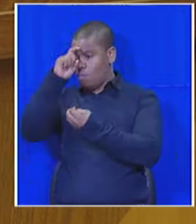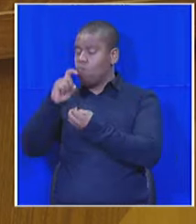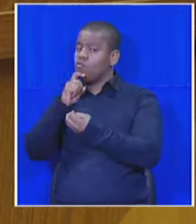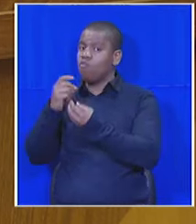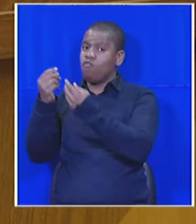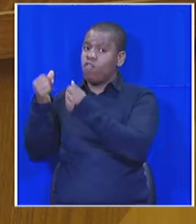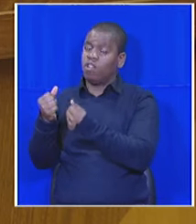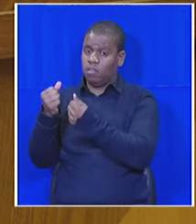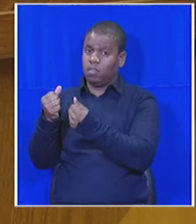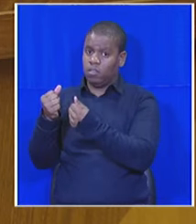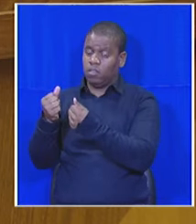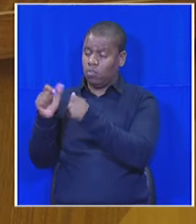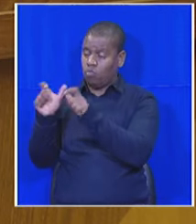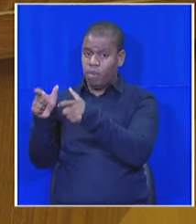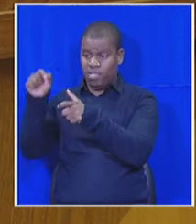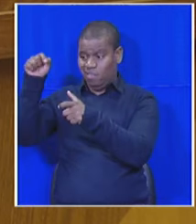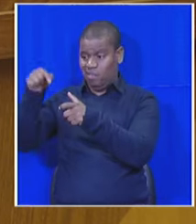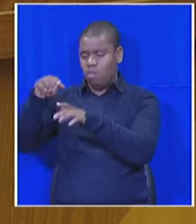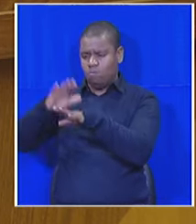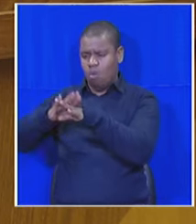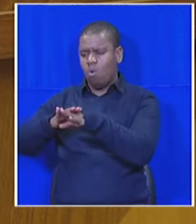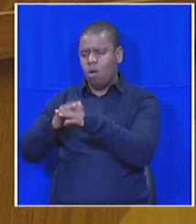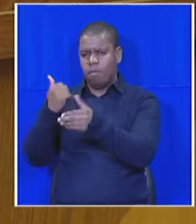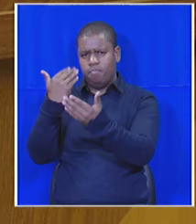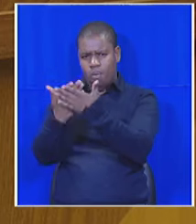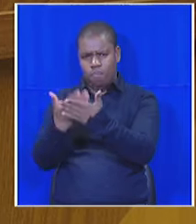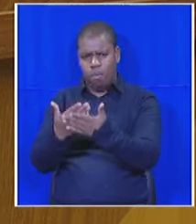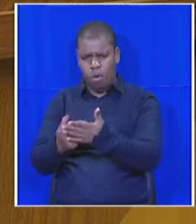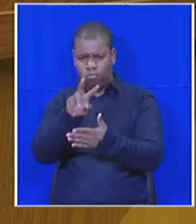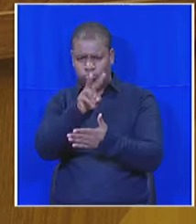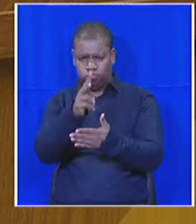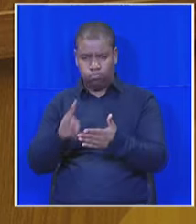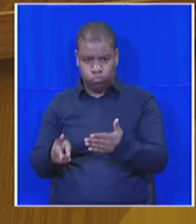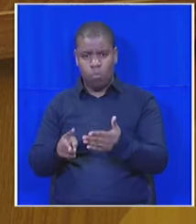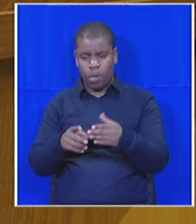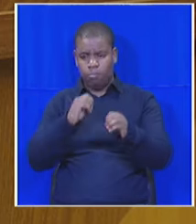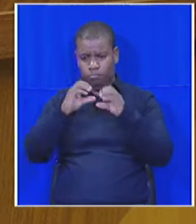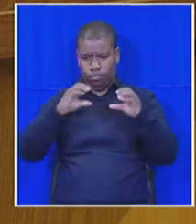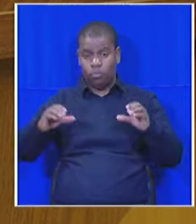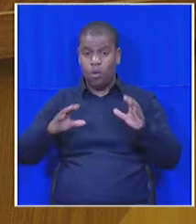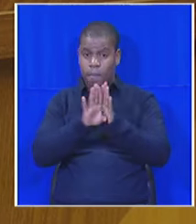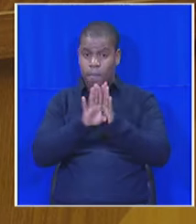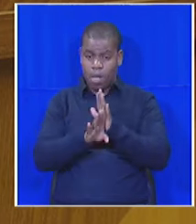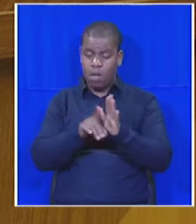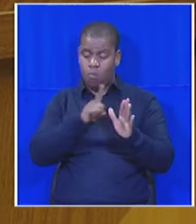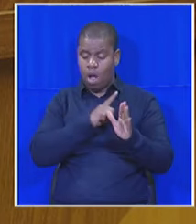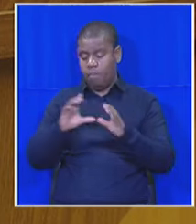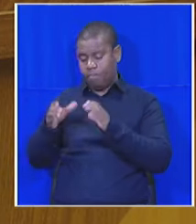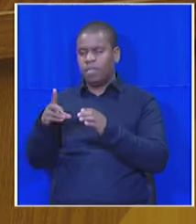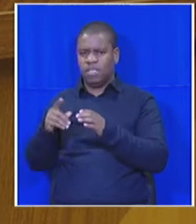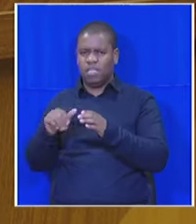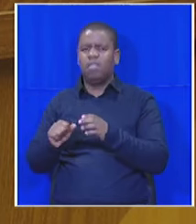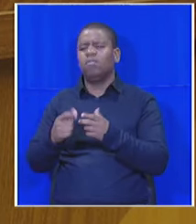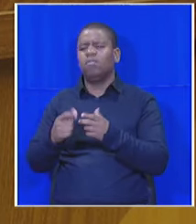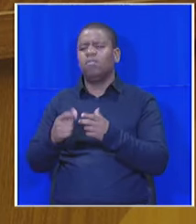Committee have gone further and proposed amendments to the appropriation bill because the DA believes that